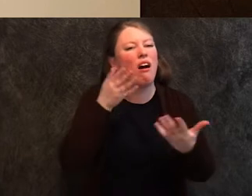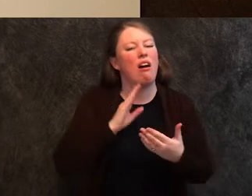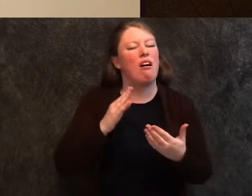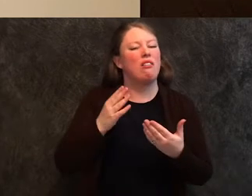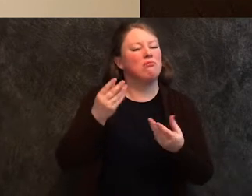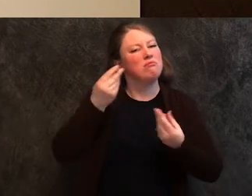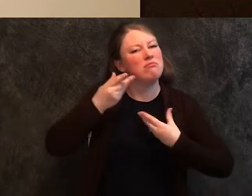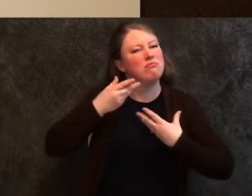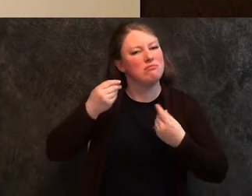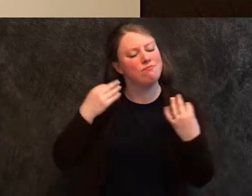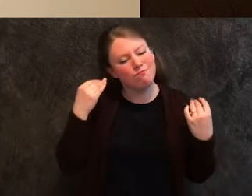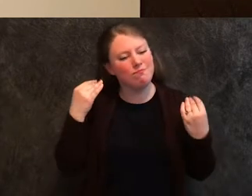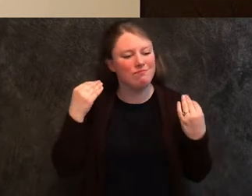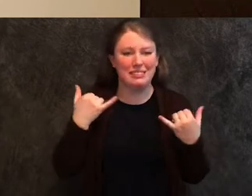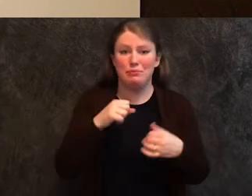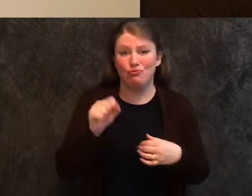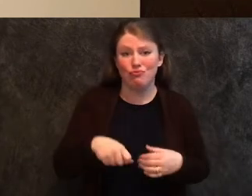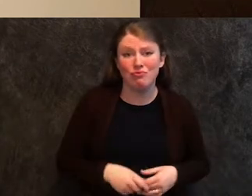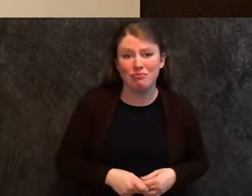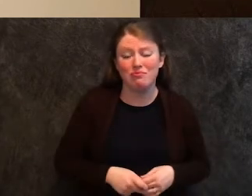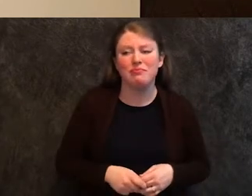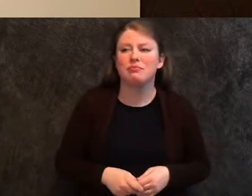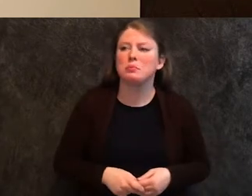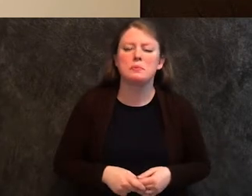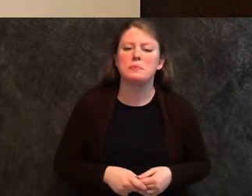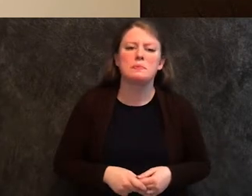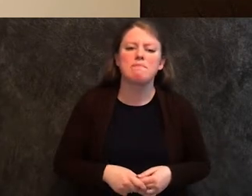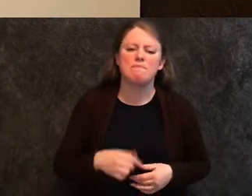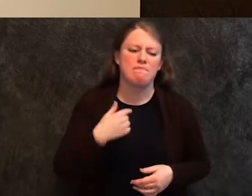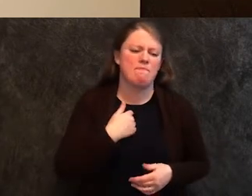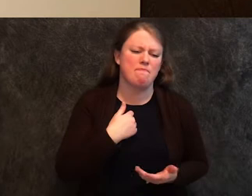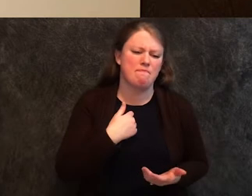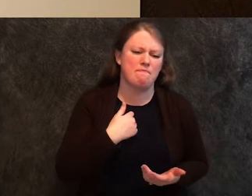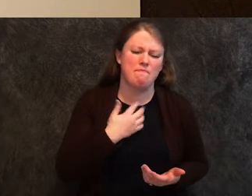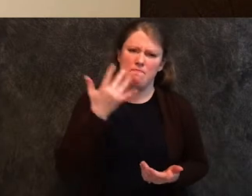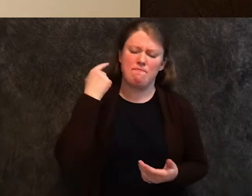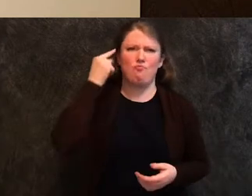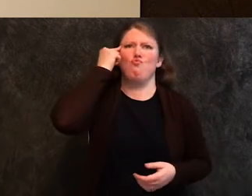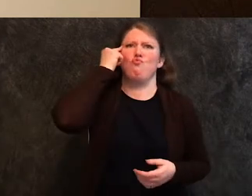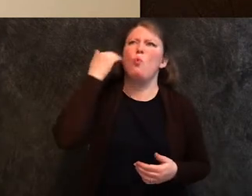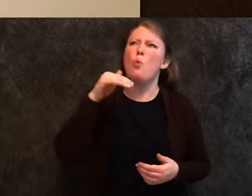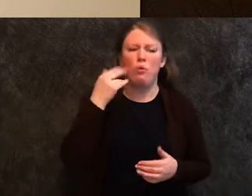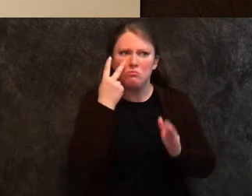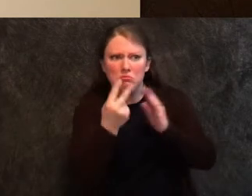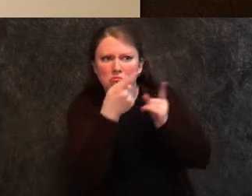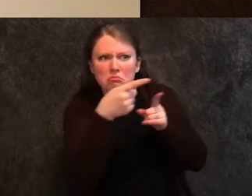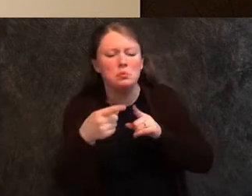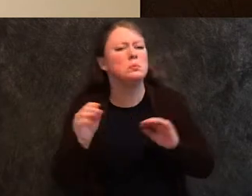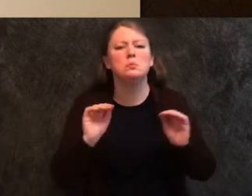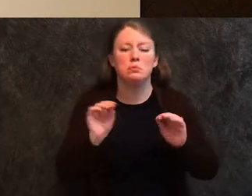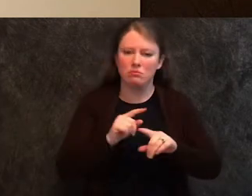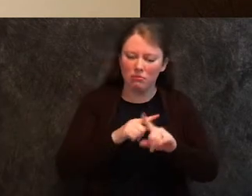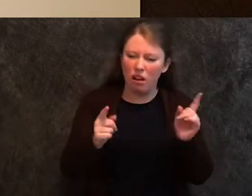my heart this semester. I didn't really think it would have to do so much with this time, but it's just been something that God is continually bringing